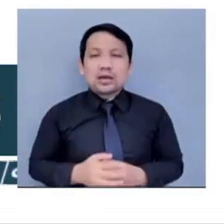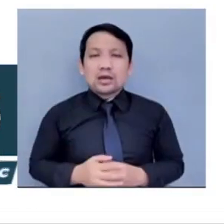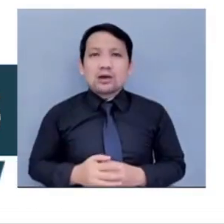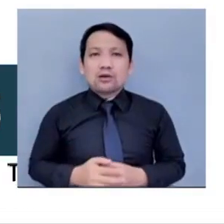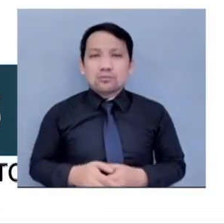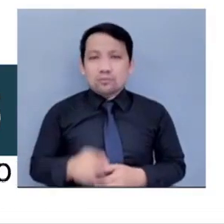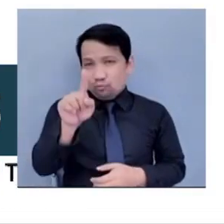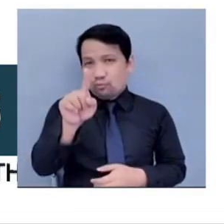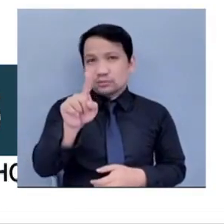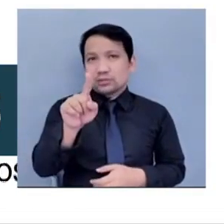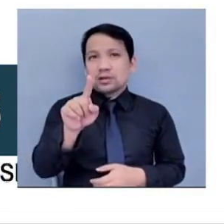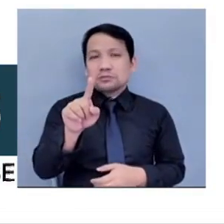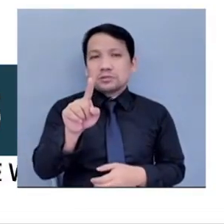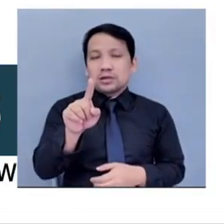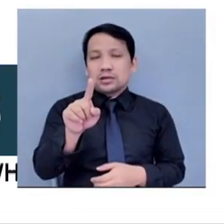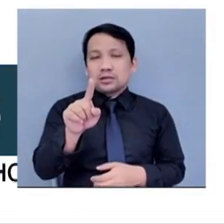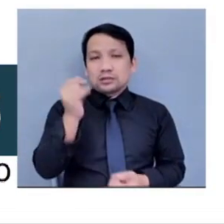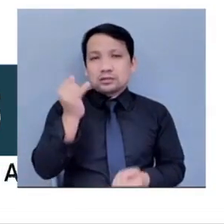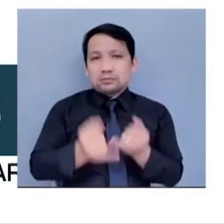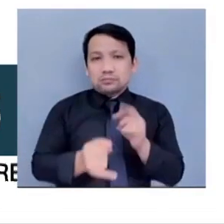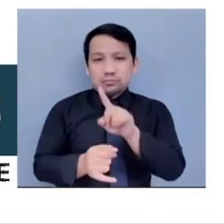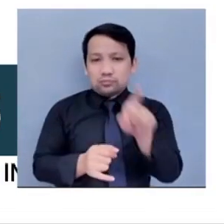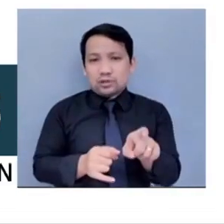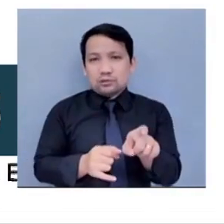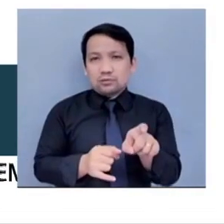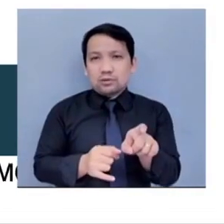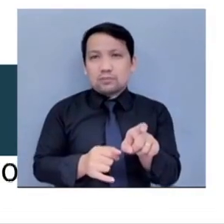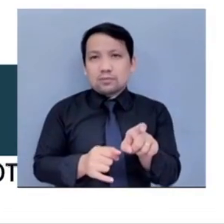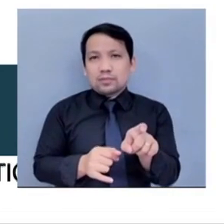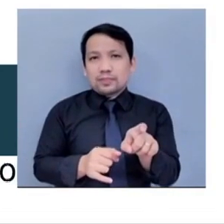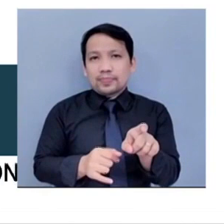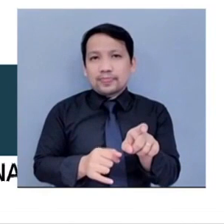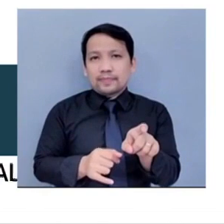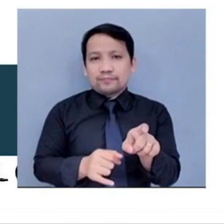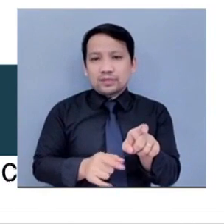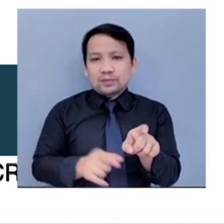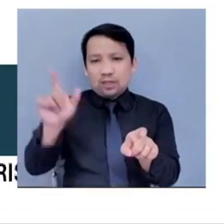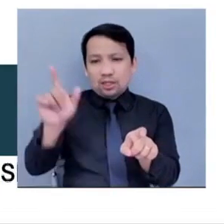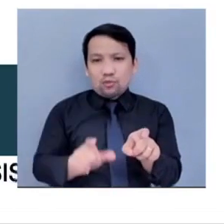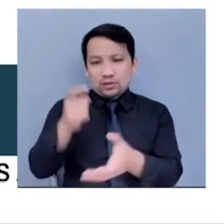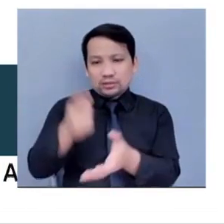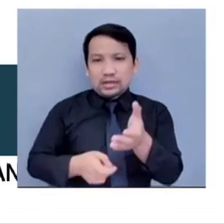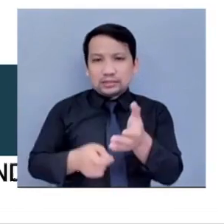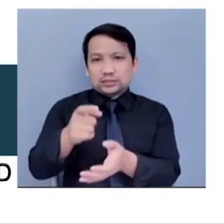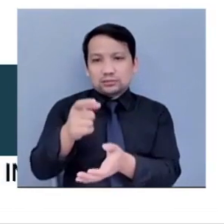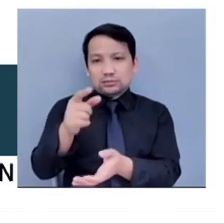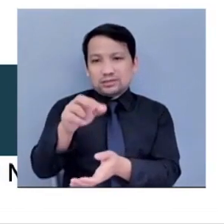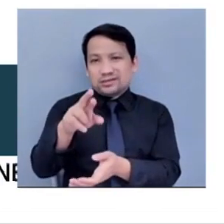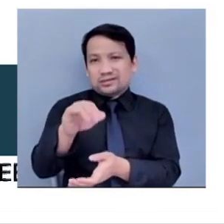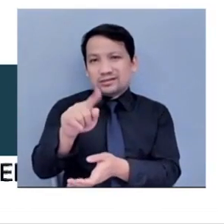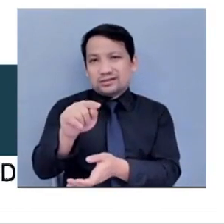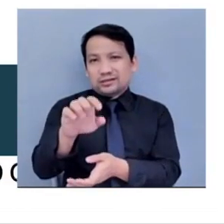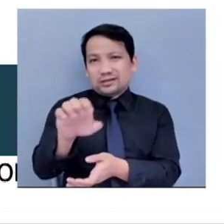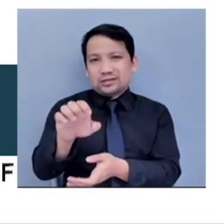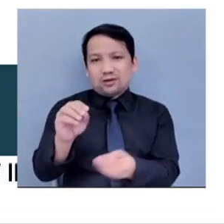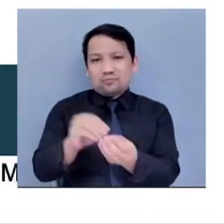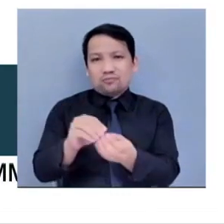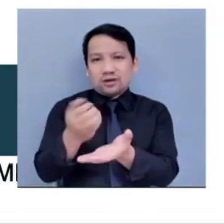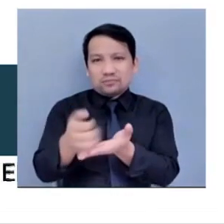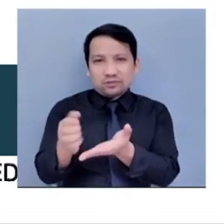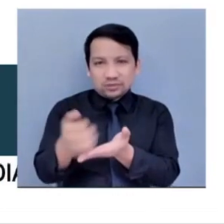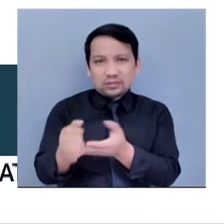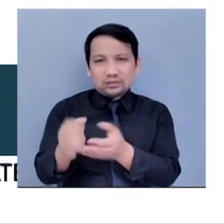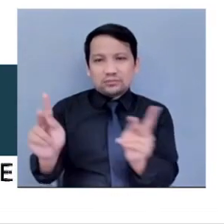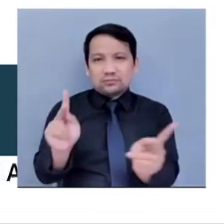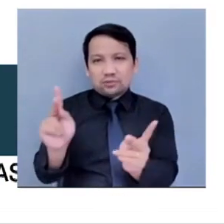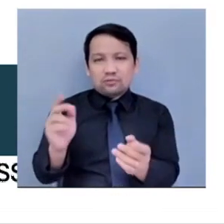point, Mike. You've got the lowered tax rates, right? Which means more spending money for the people,